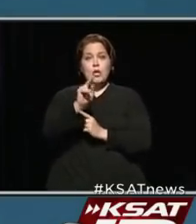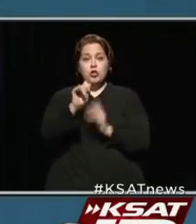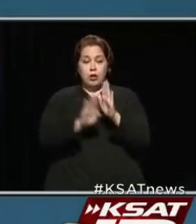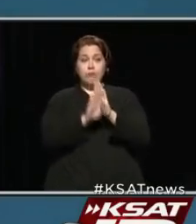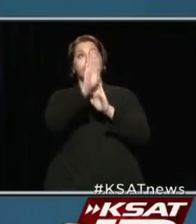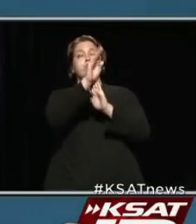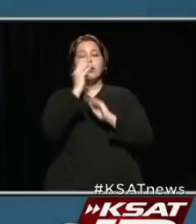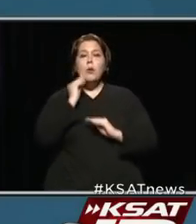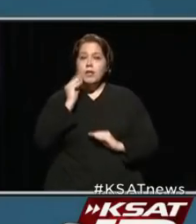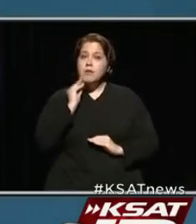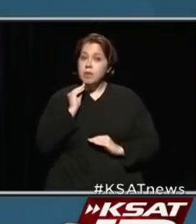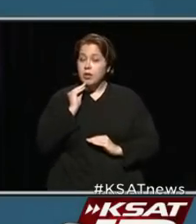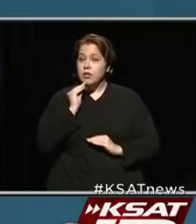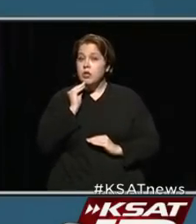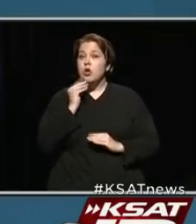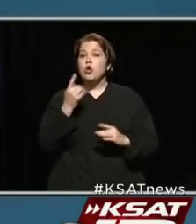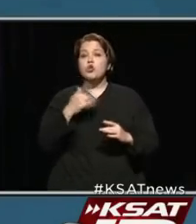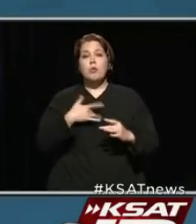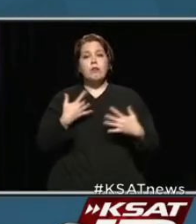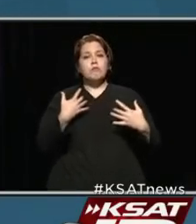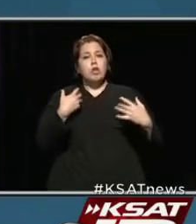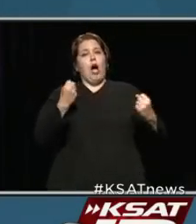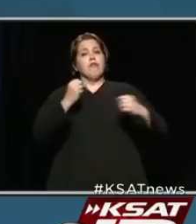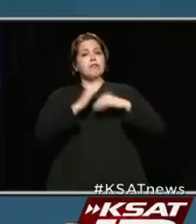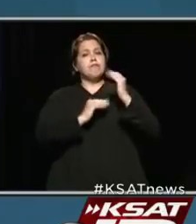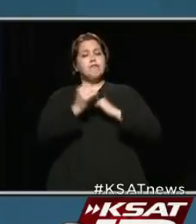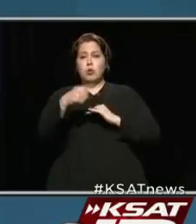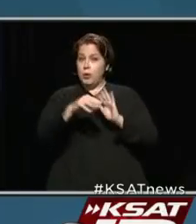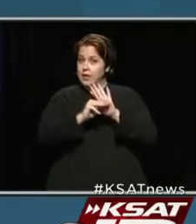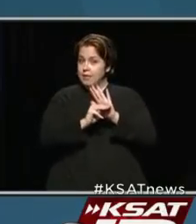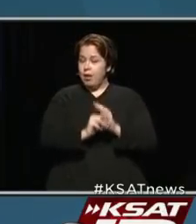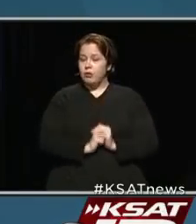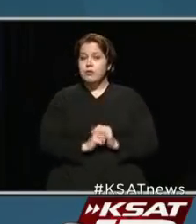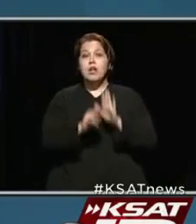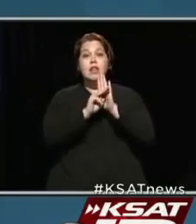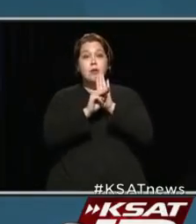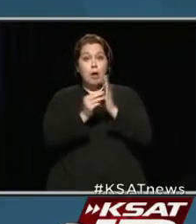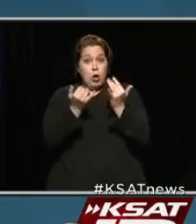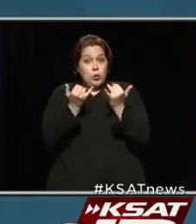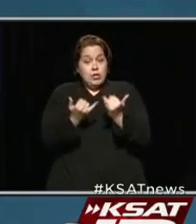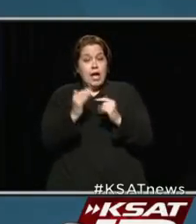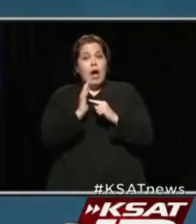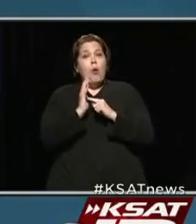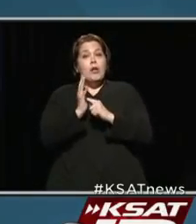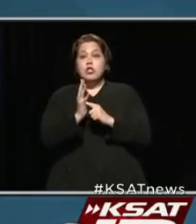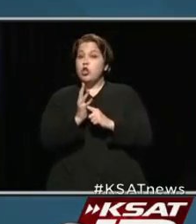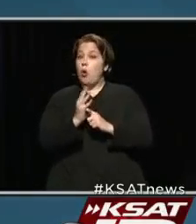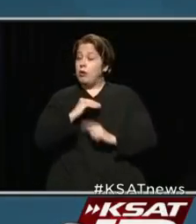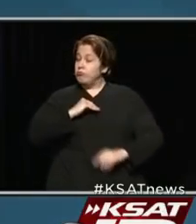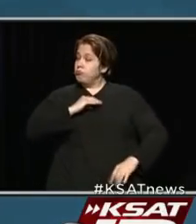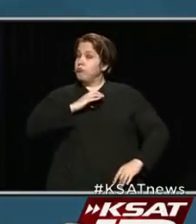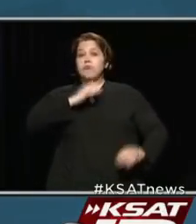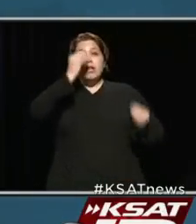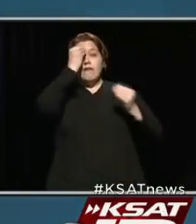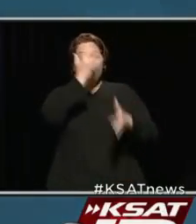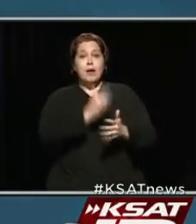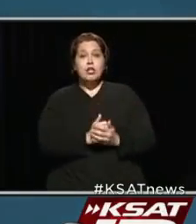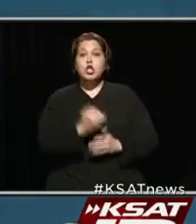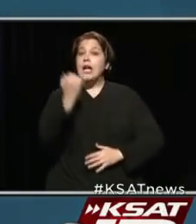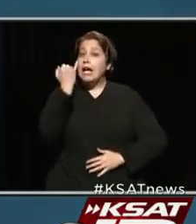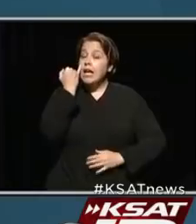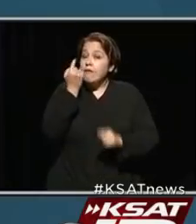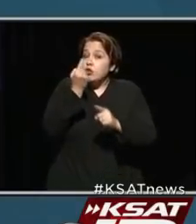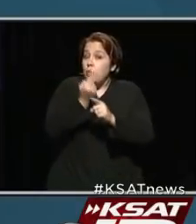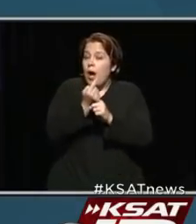experienced. And so there is some confidence in these models. And the model now shows us some encouraging news. If it's correct,